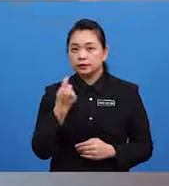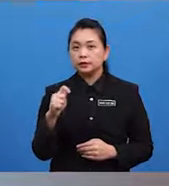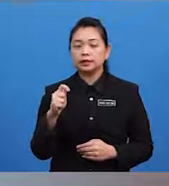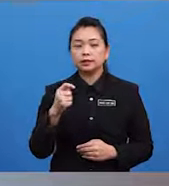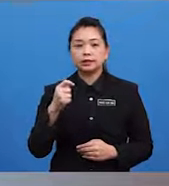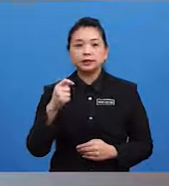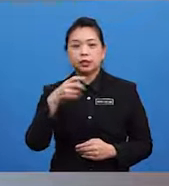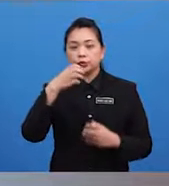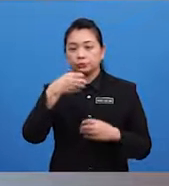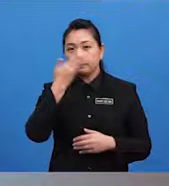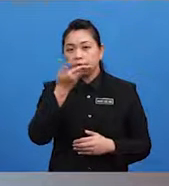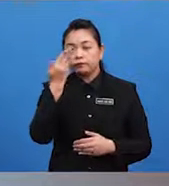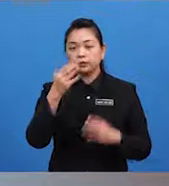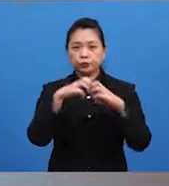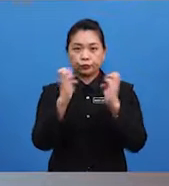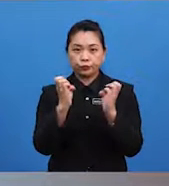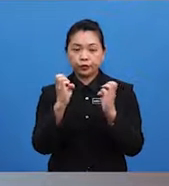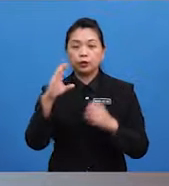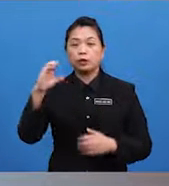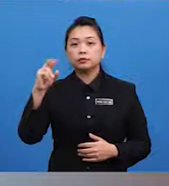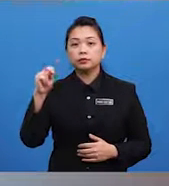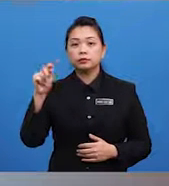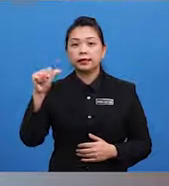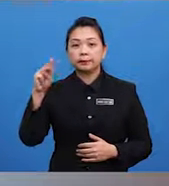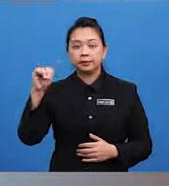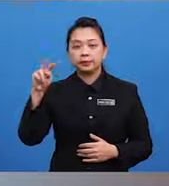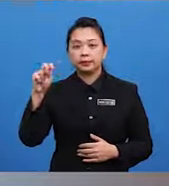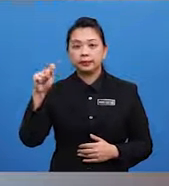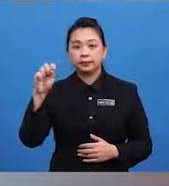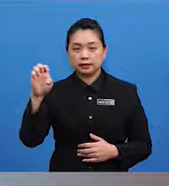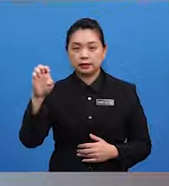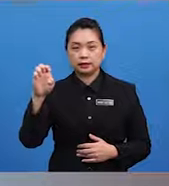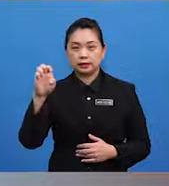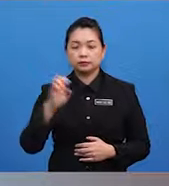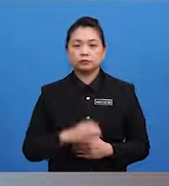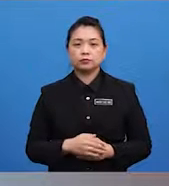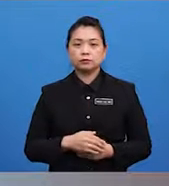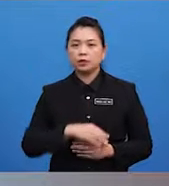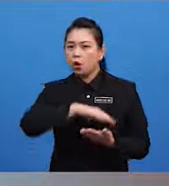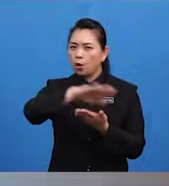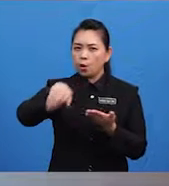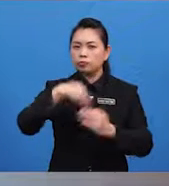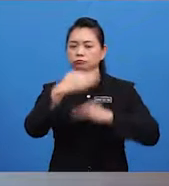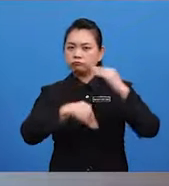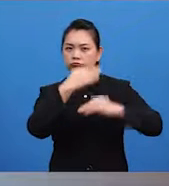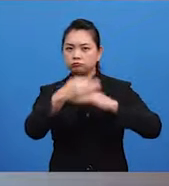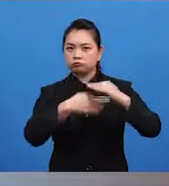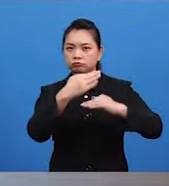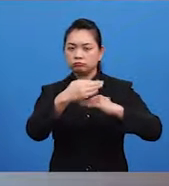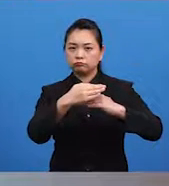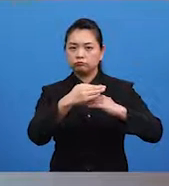would contaminate the atmosphere of the whole building. Infect cannot be used to